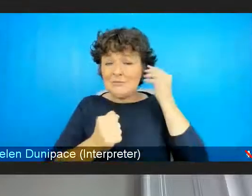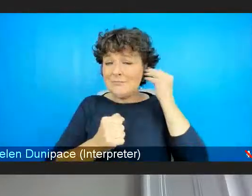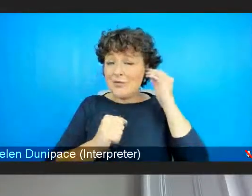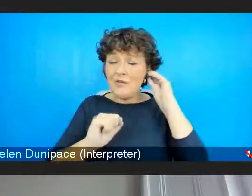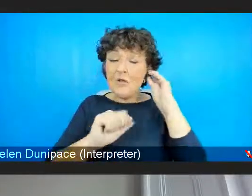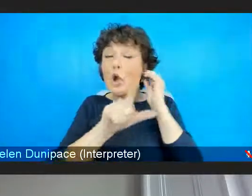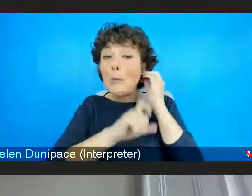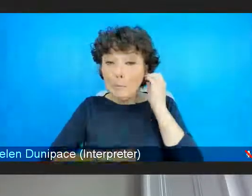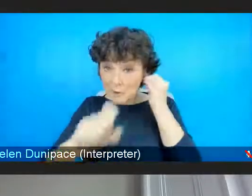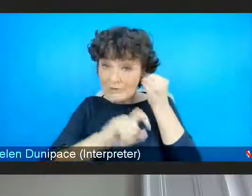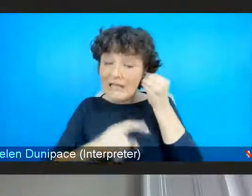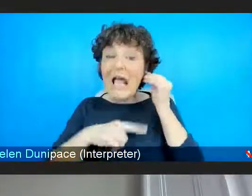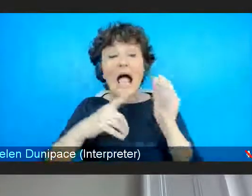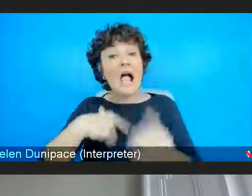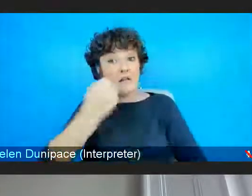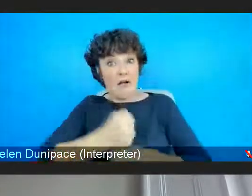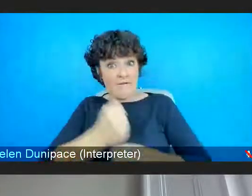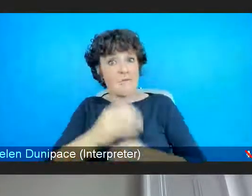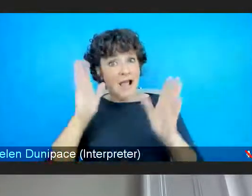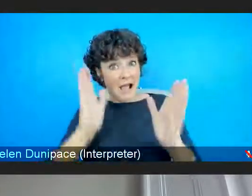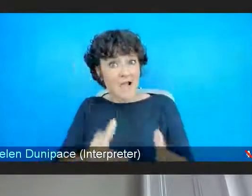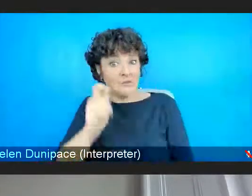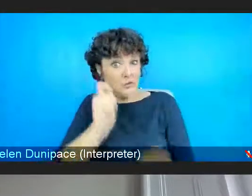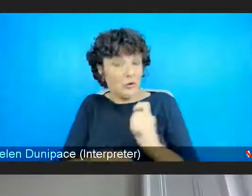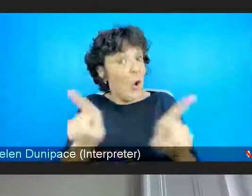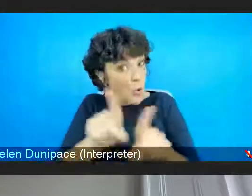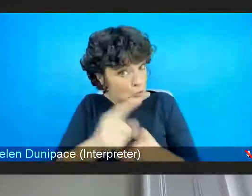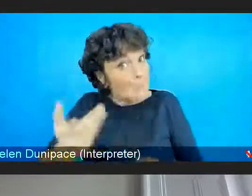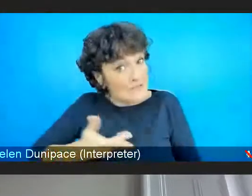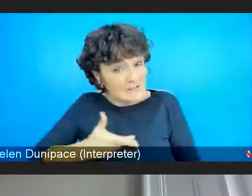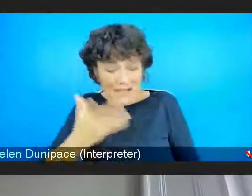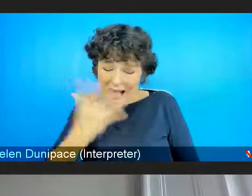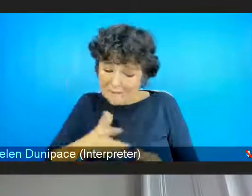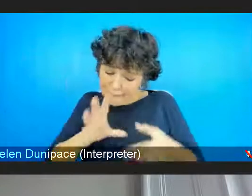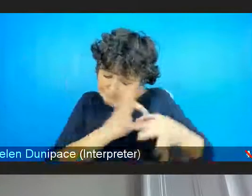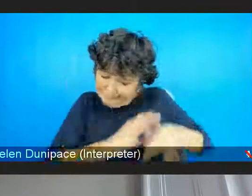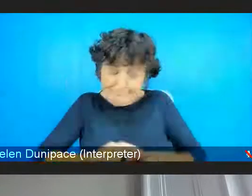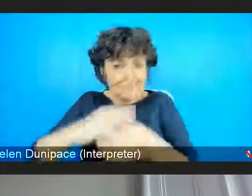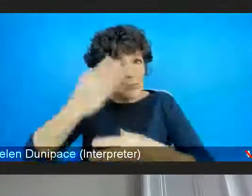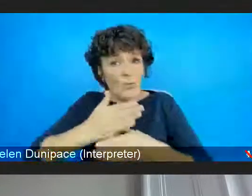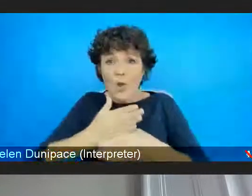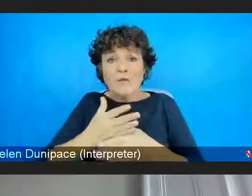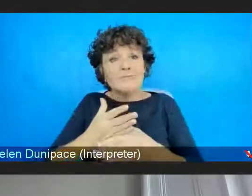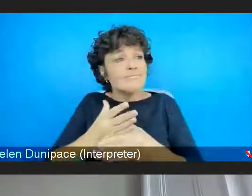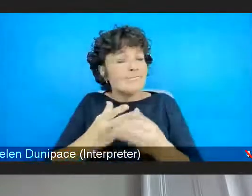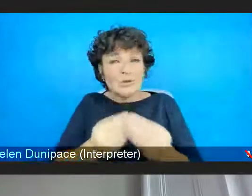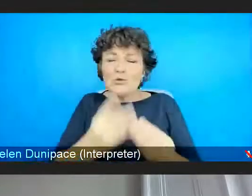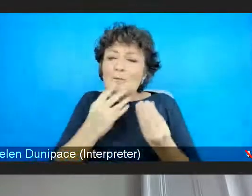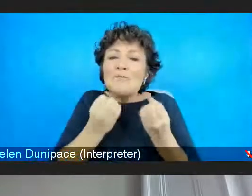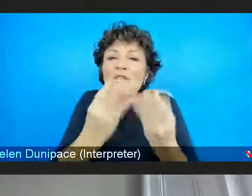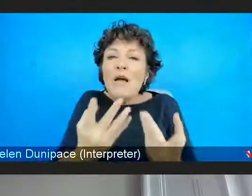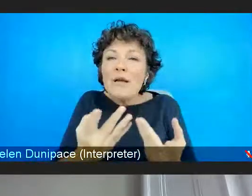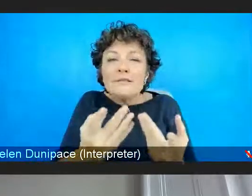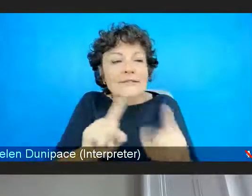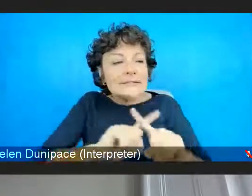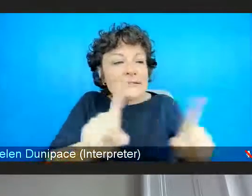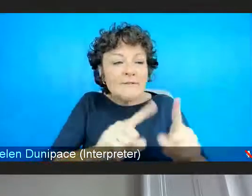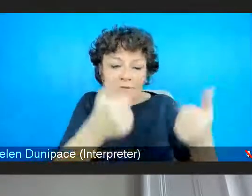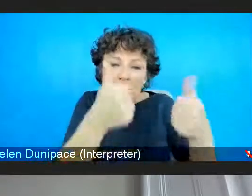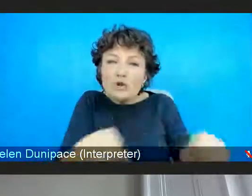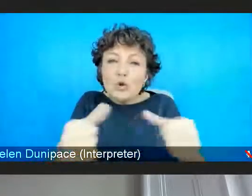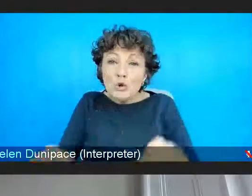organization and councillors and business come to join together and provide that alternative so that people can make informed